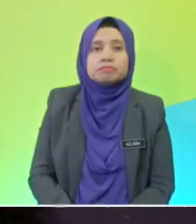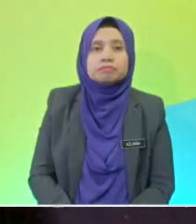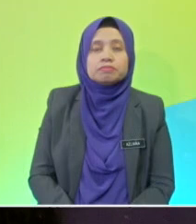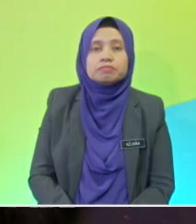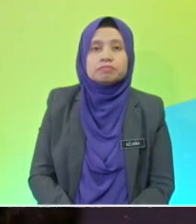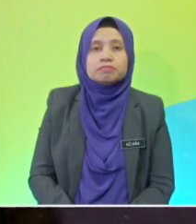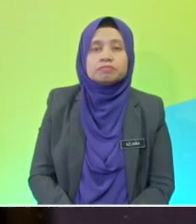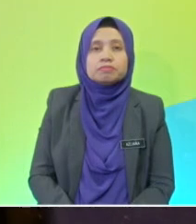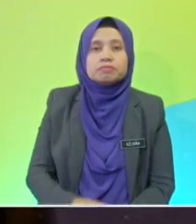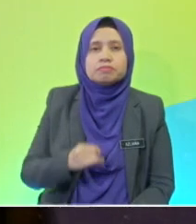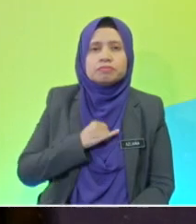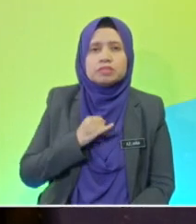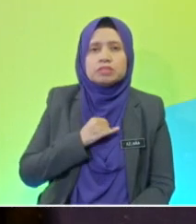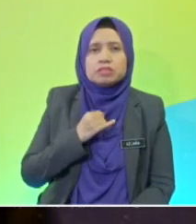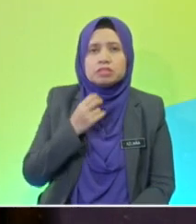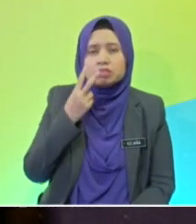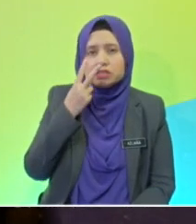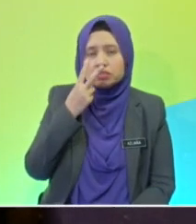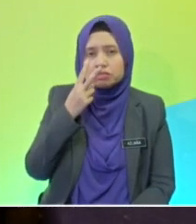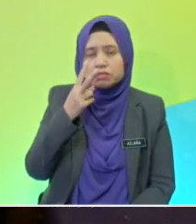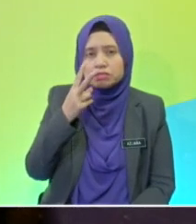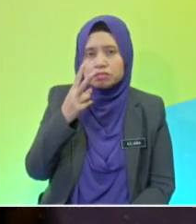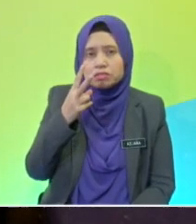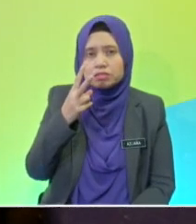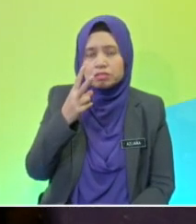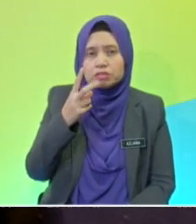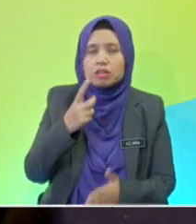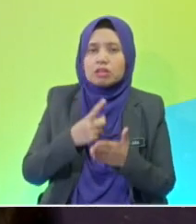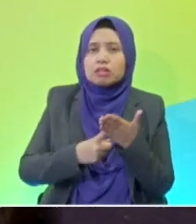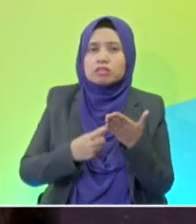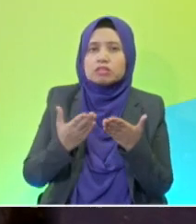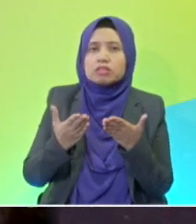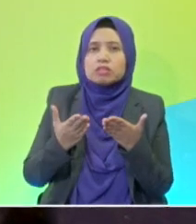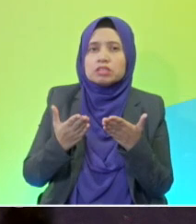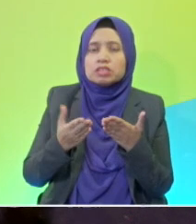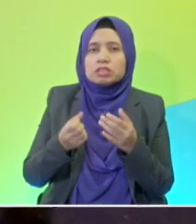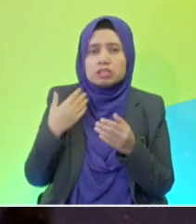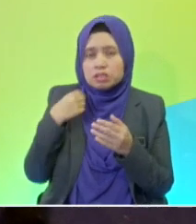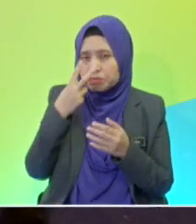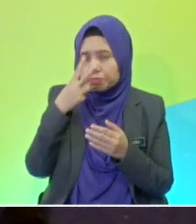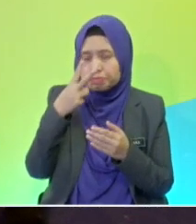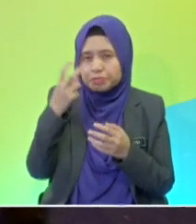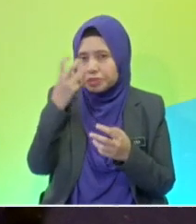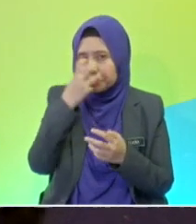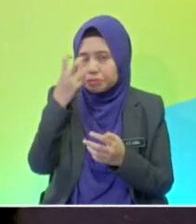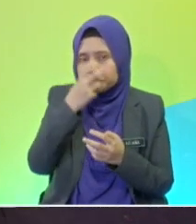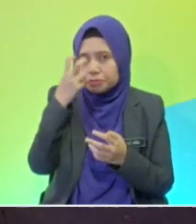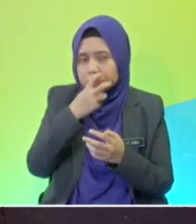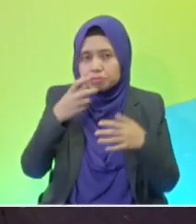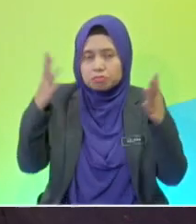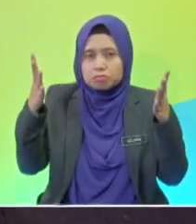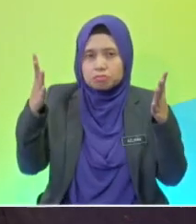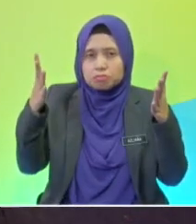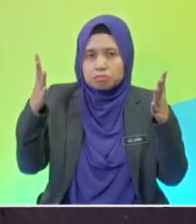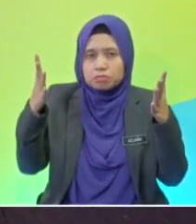Hey, I think I saw something strange here. What is it? It's shiny, big. Let me see. Yeah,